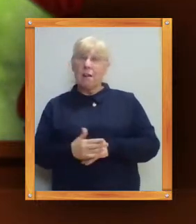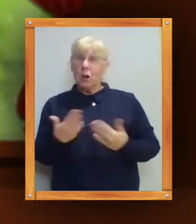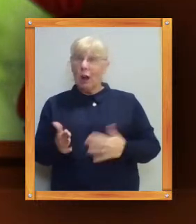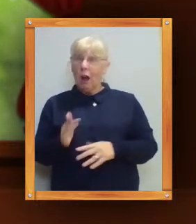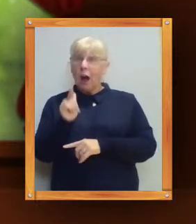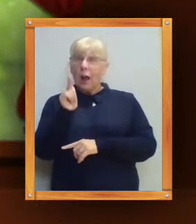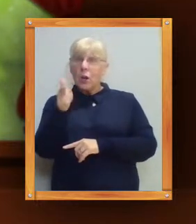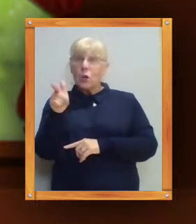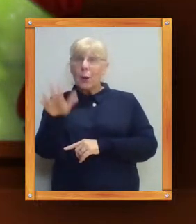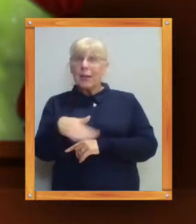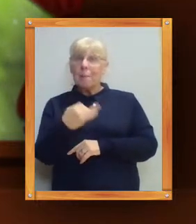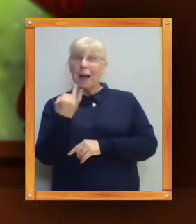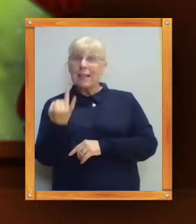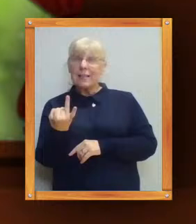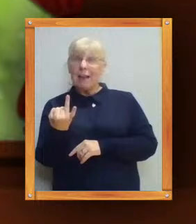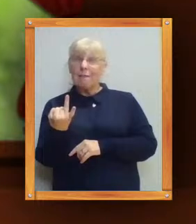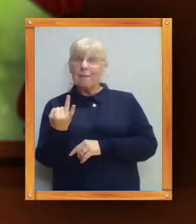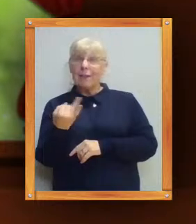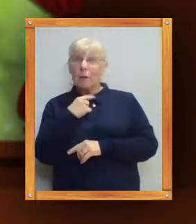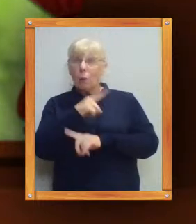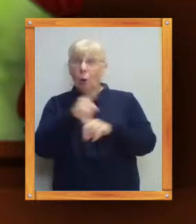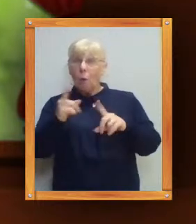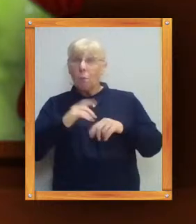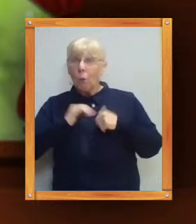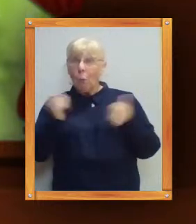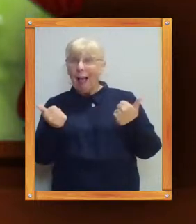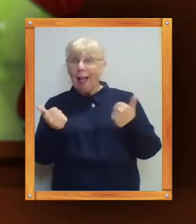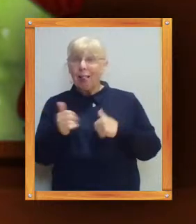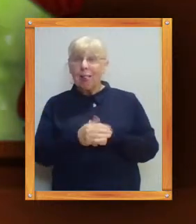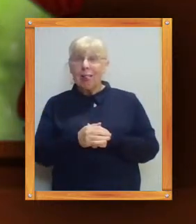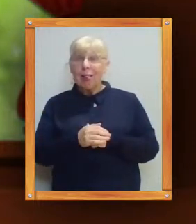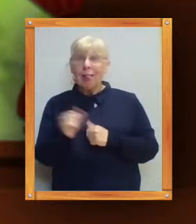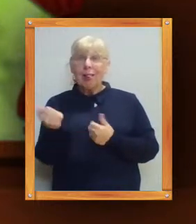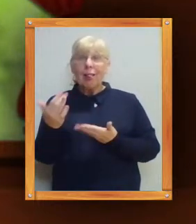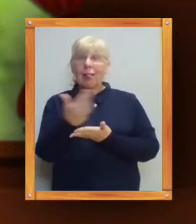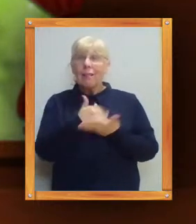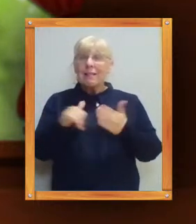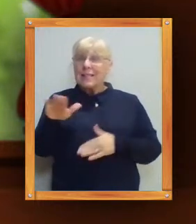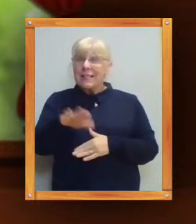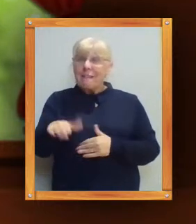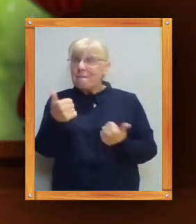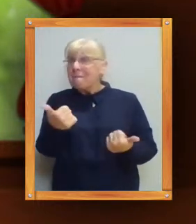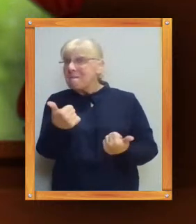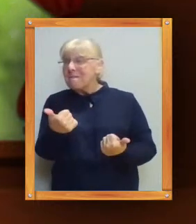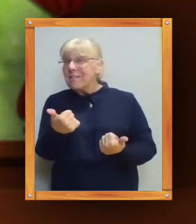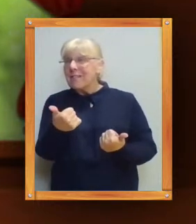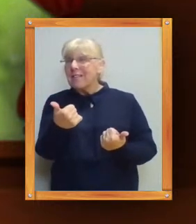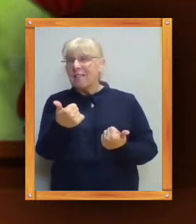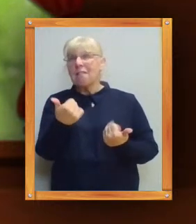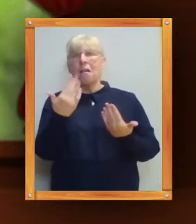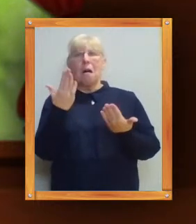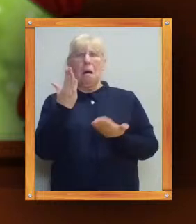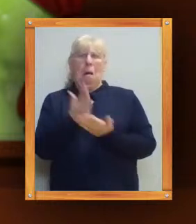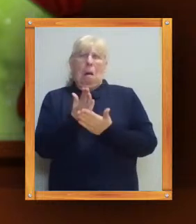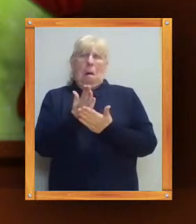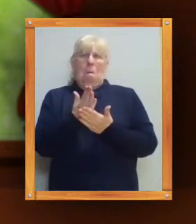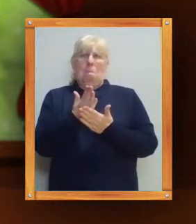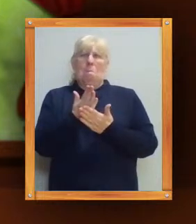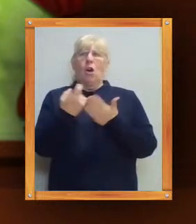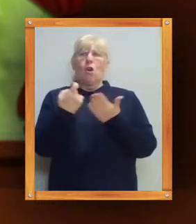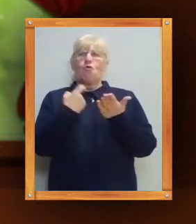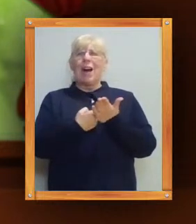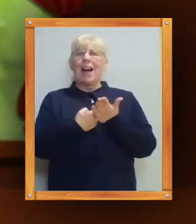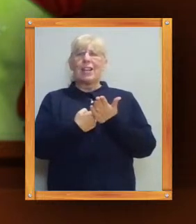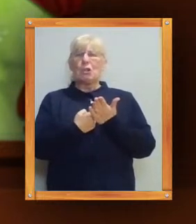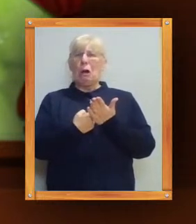doing safe tonight. We've got so much young talent to be proud of out there in Randalstown tonight. In fact, we're going to hear and see a lot of